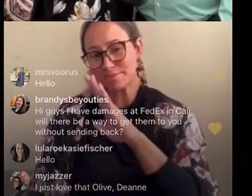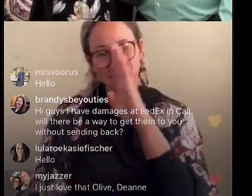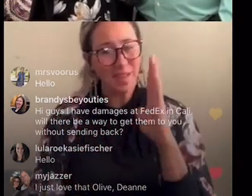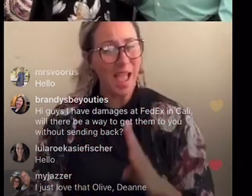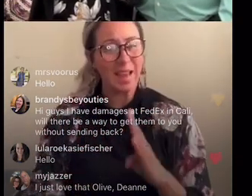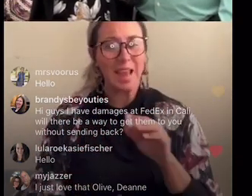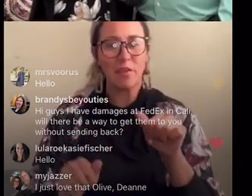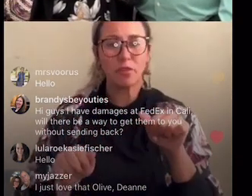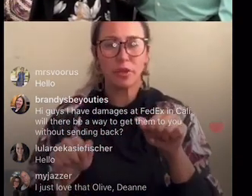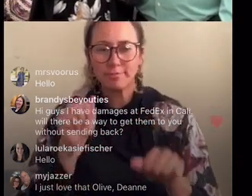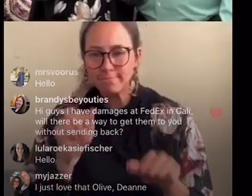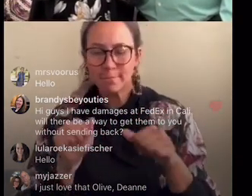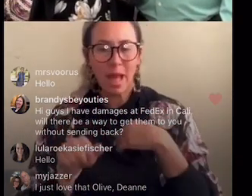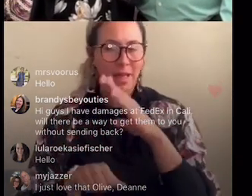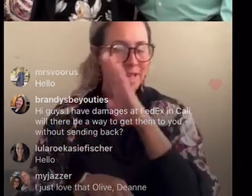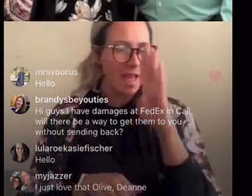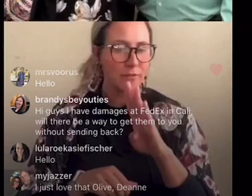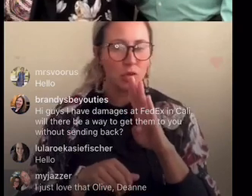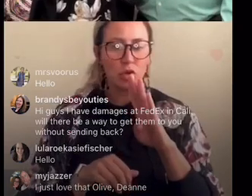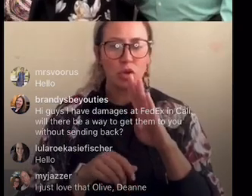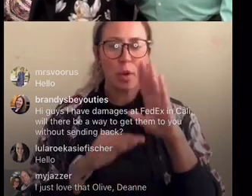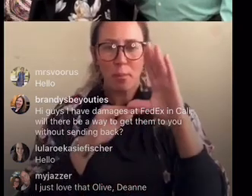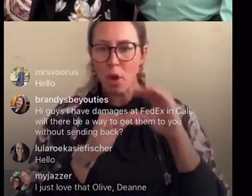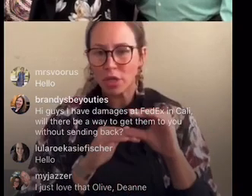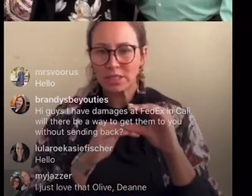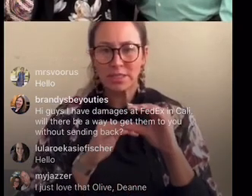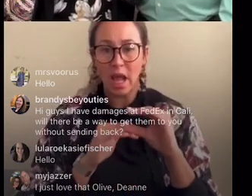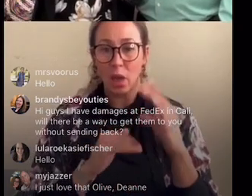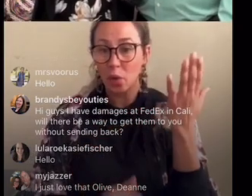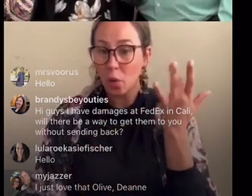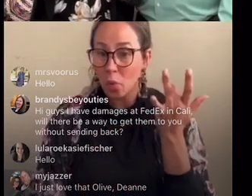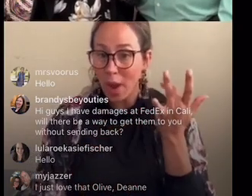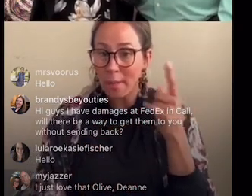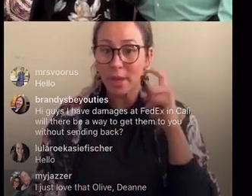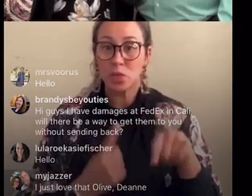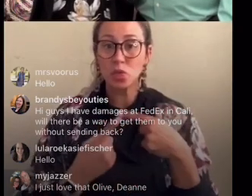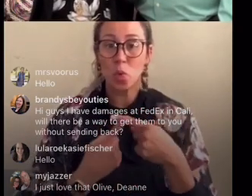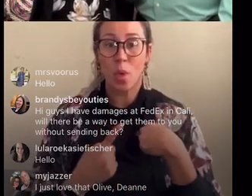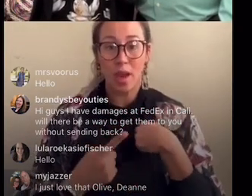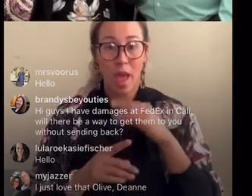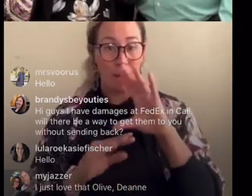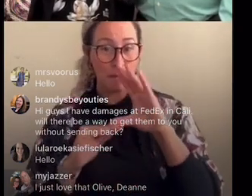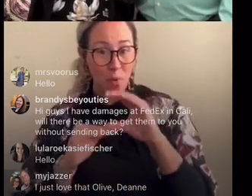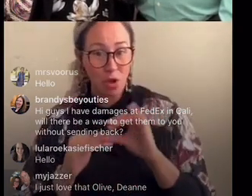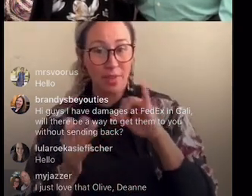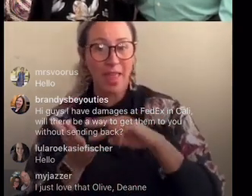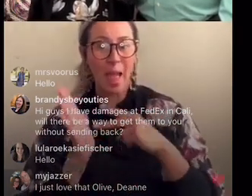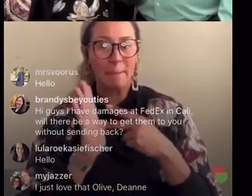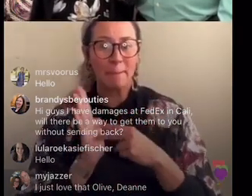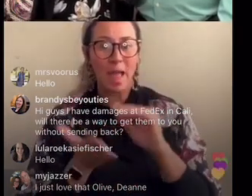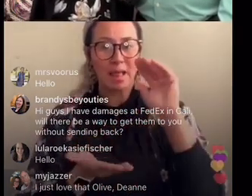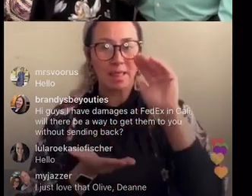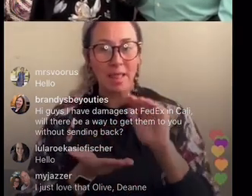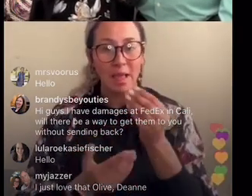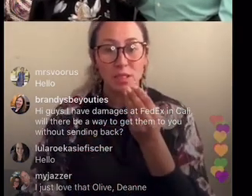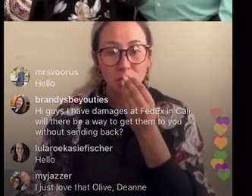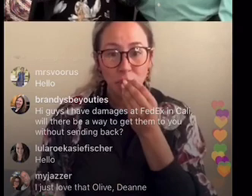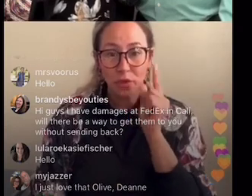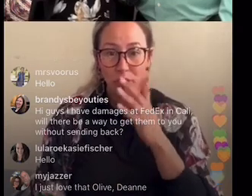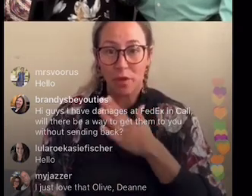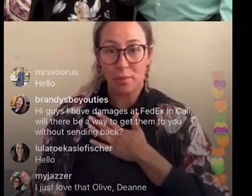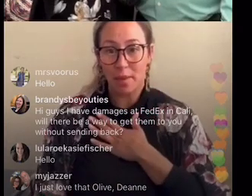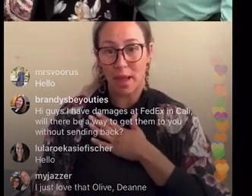I never marked down anything. And do you know why? Because when I marked it down, that meant less food for my